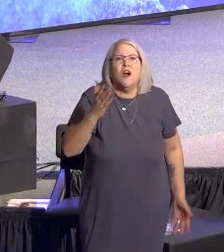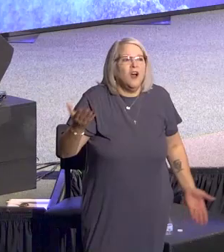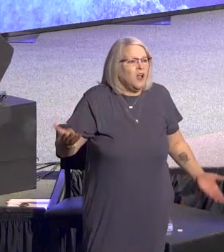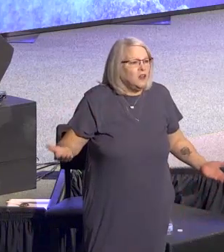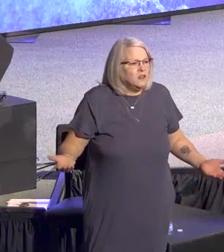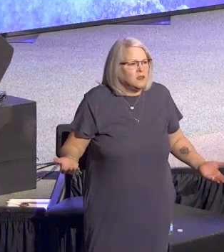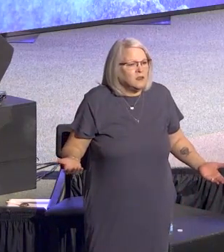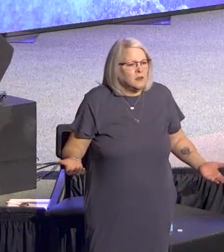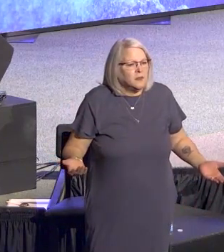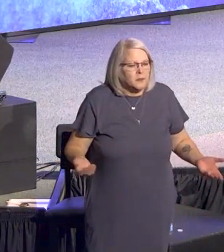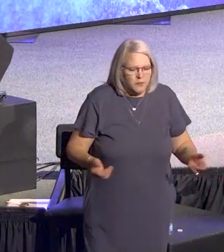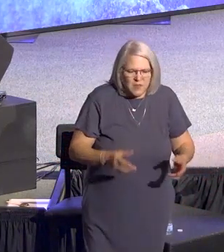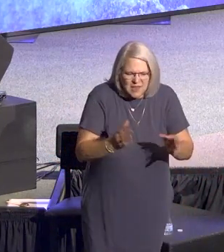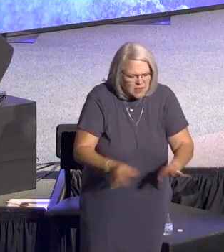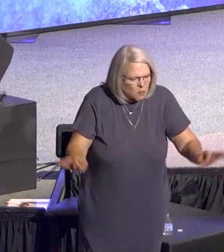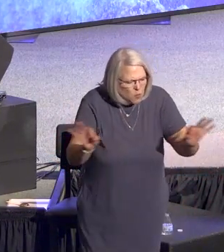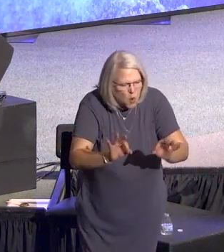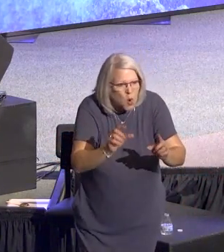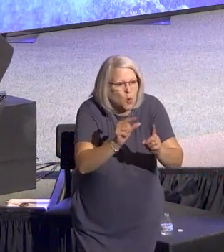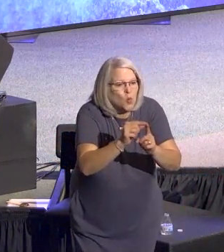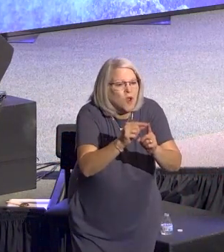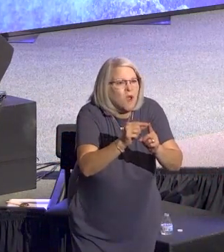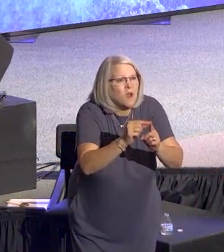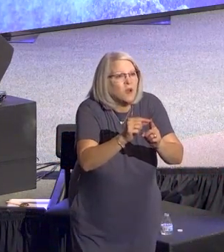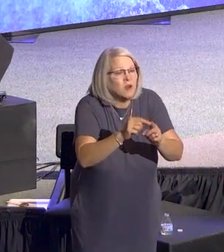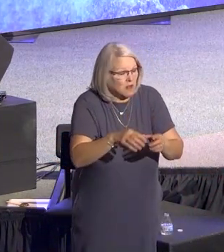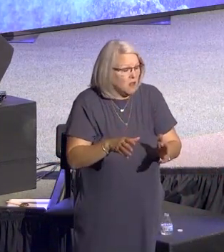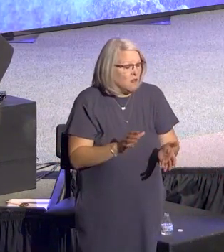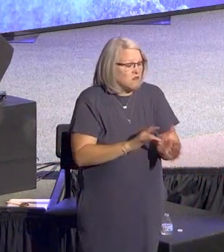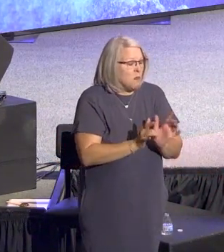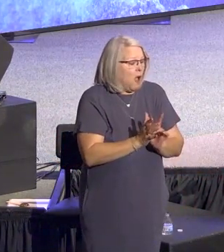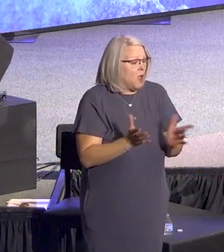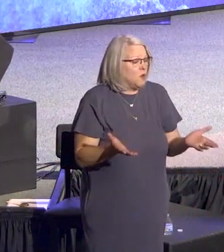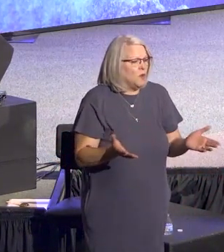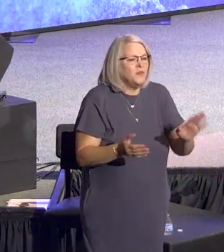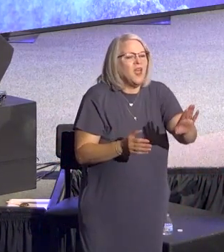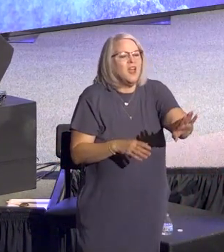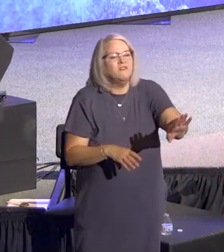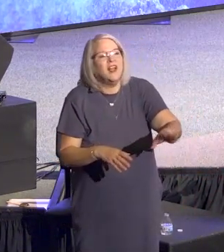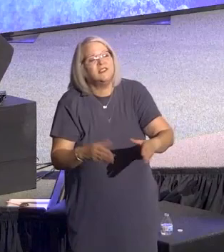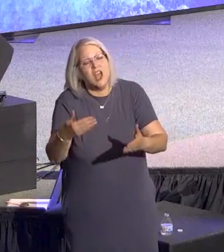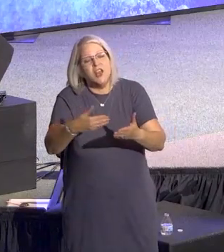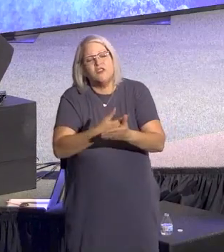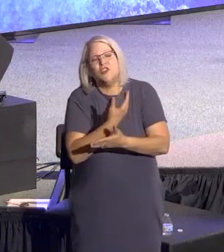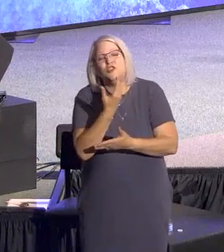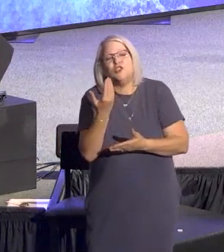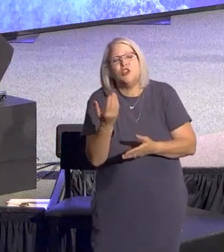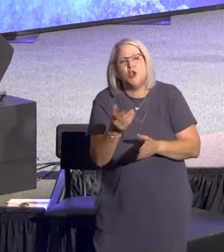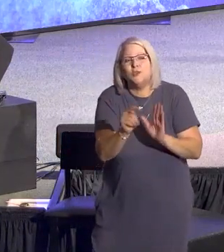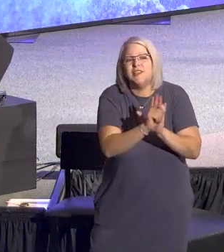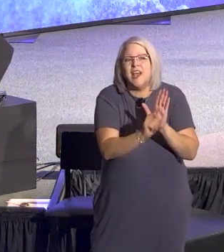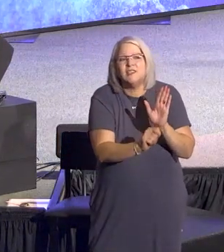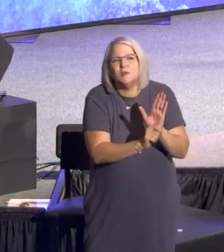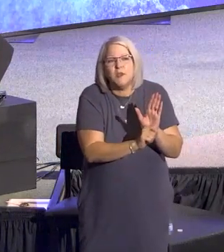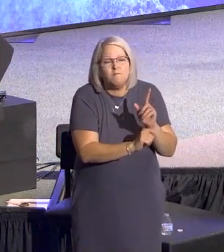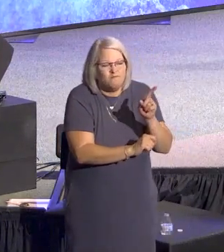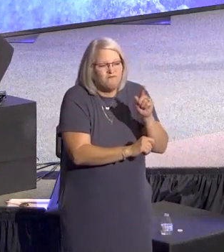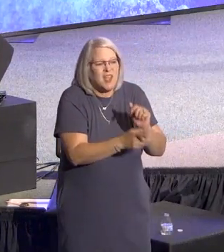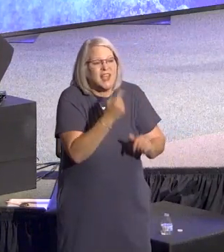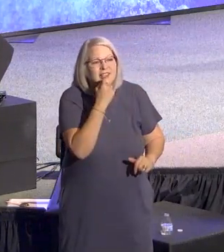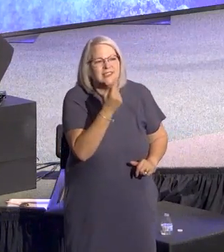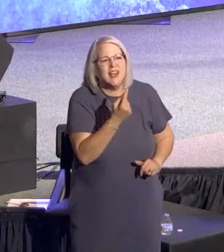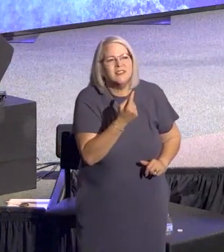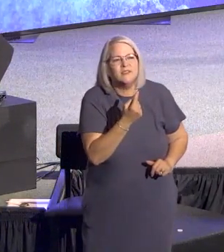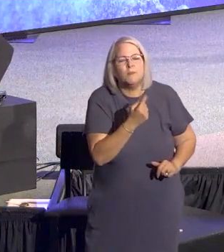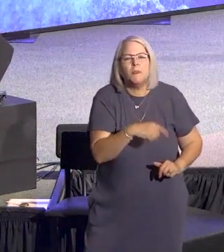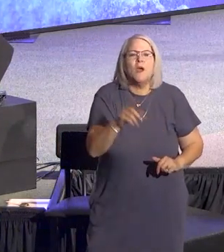the most important word in the Bible, if you're a student of the Bible. In fact, in the New International Version, that in the New